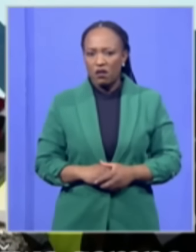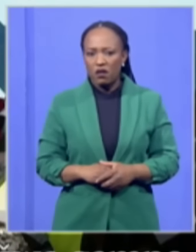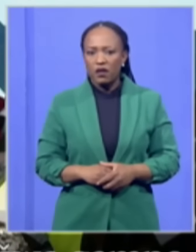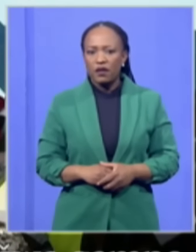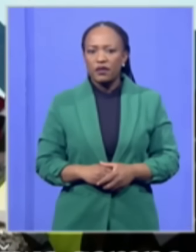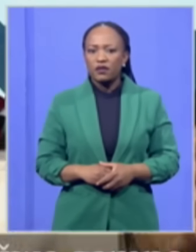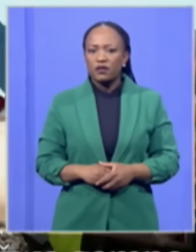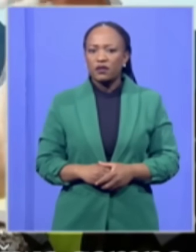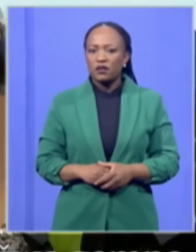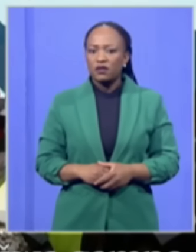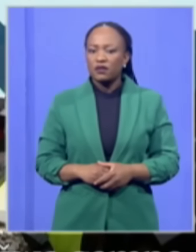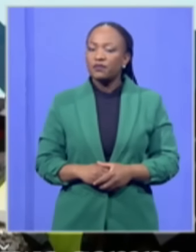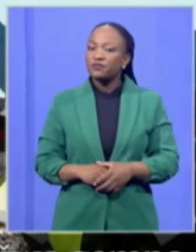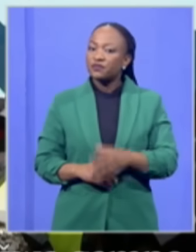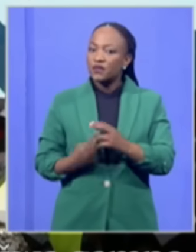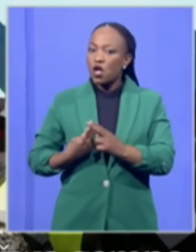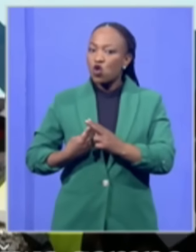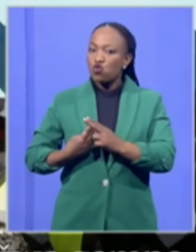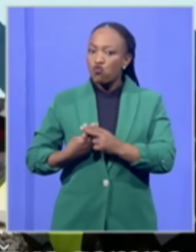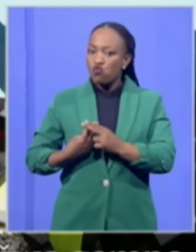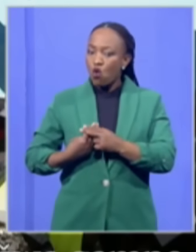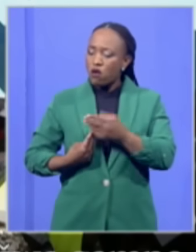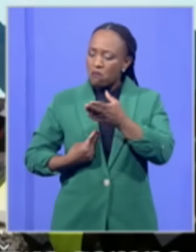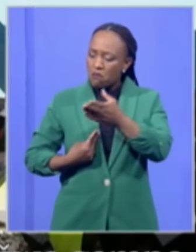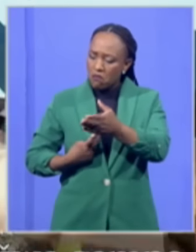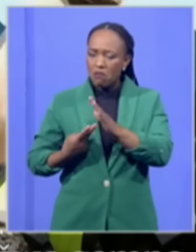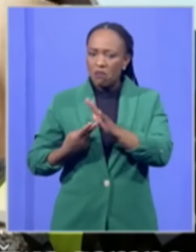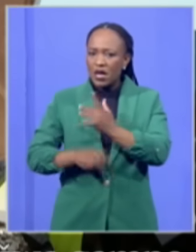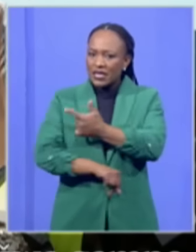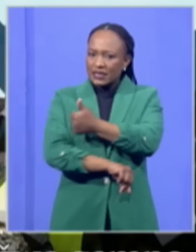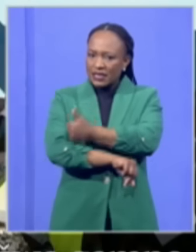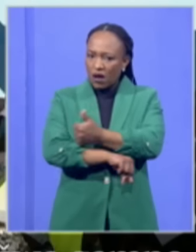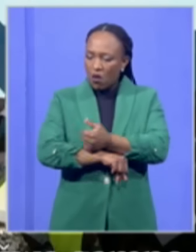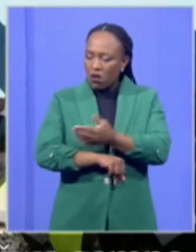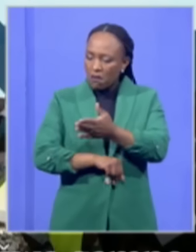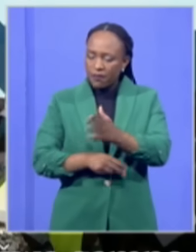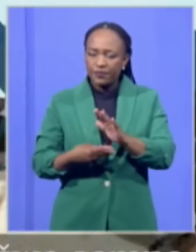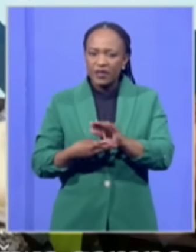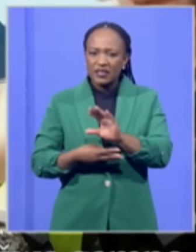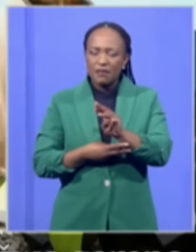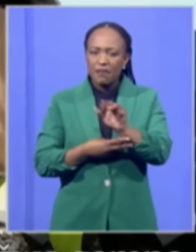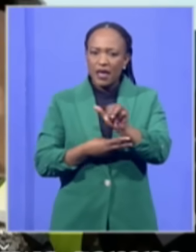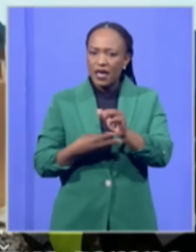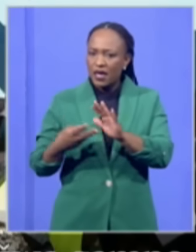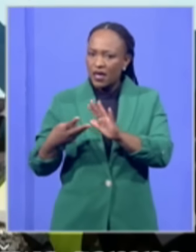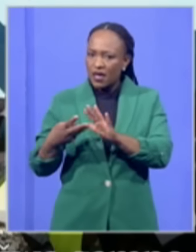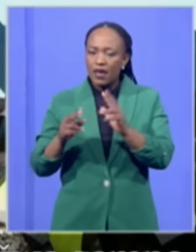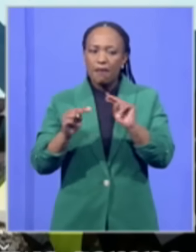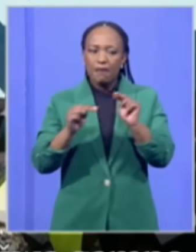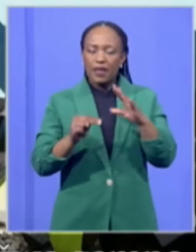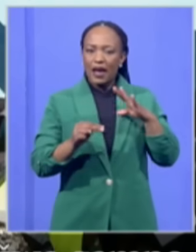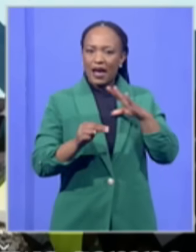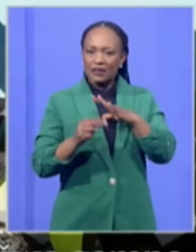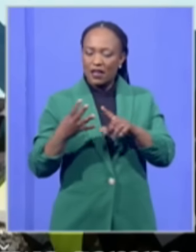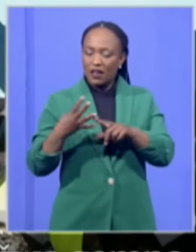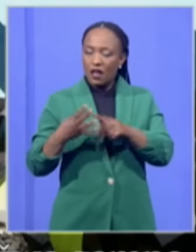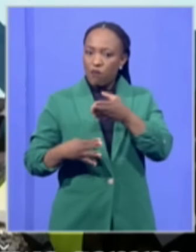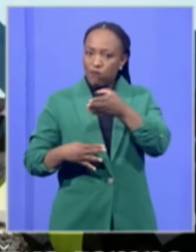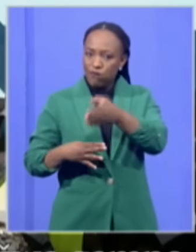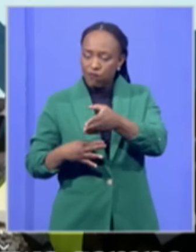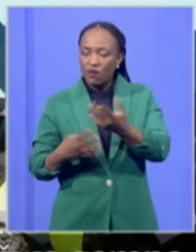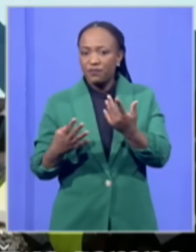there. All the stakeholders are there. CCMA is there. Bargaining council is there. If you